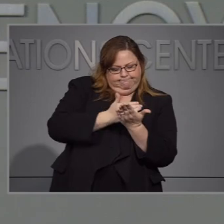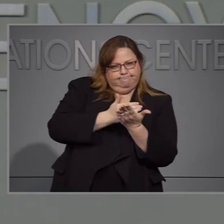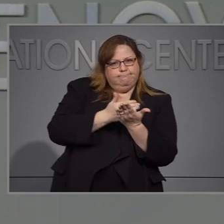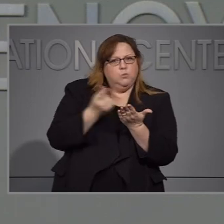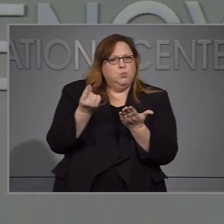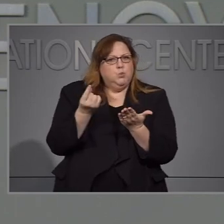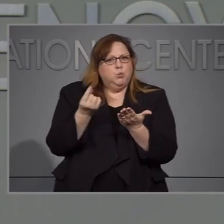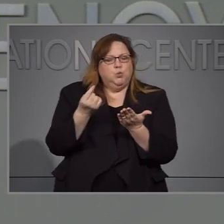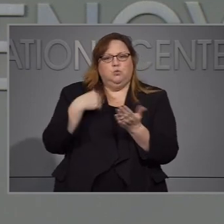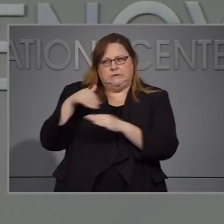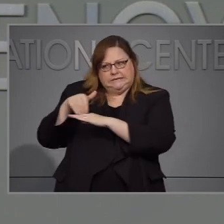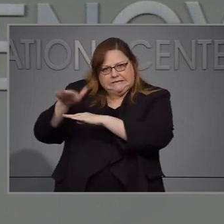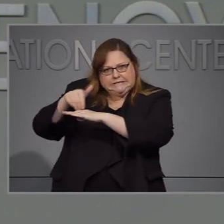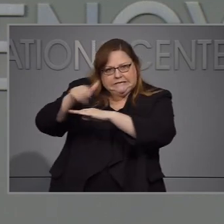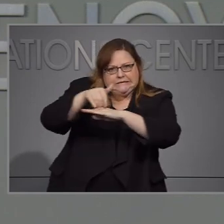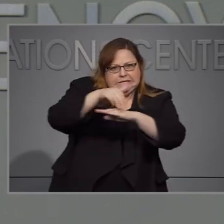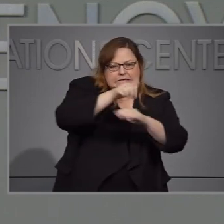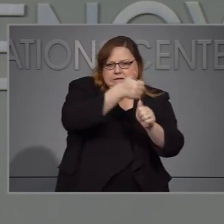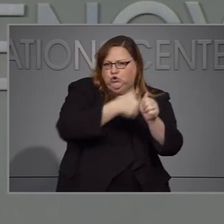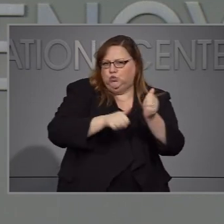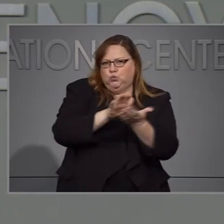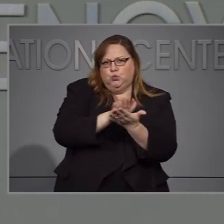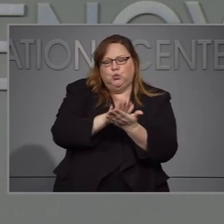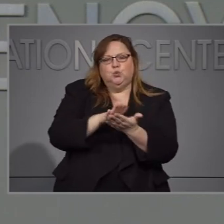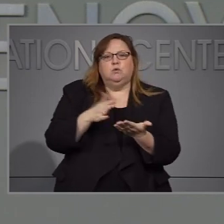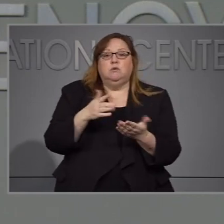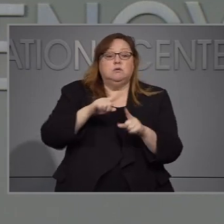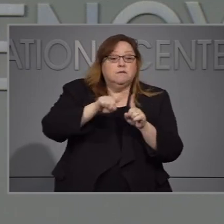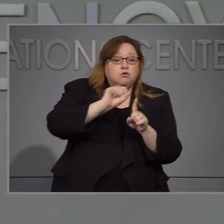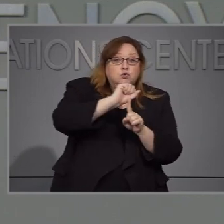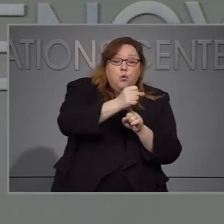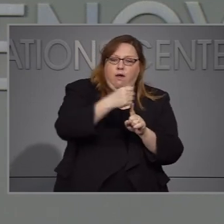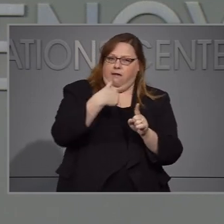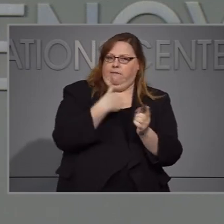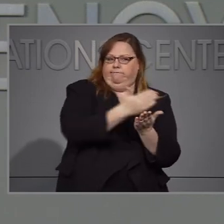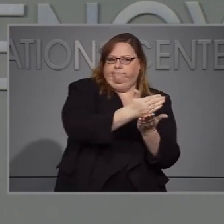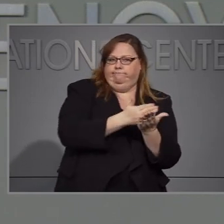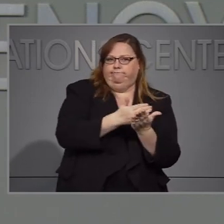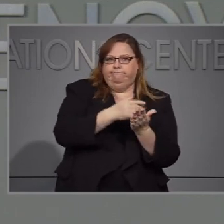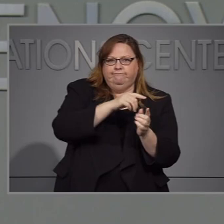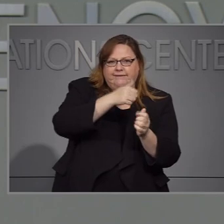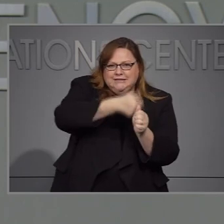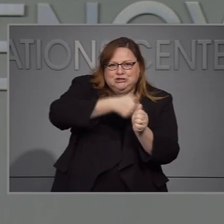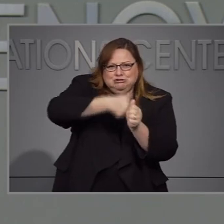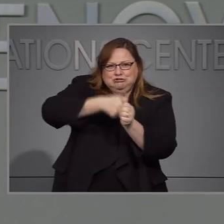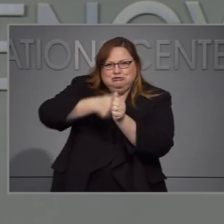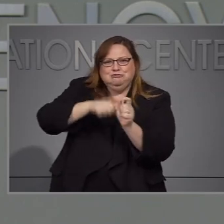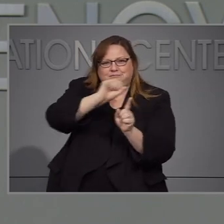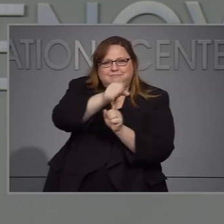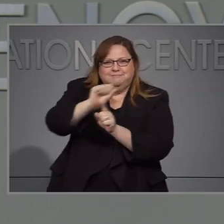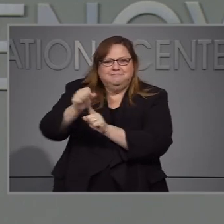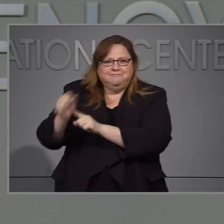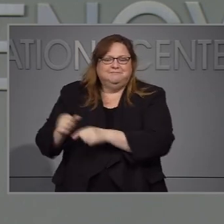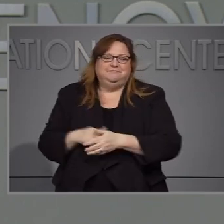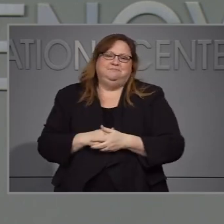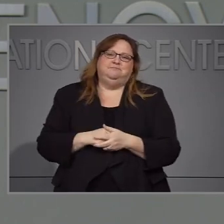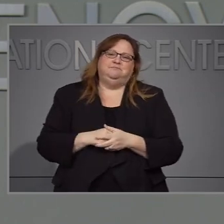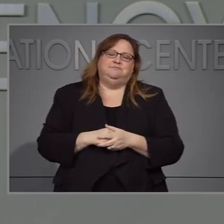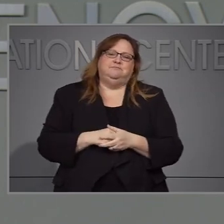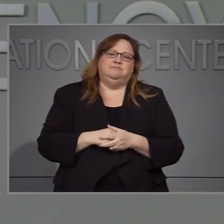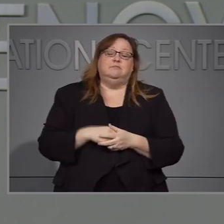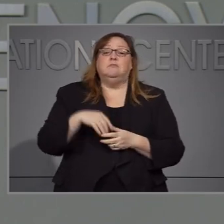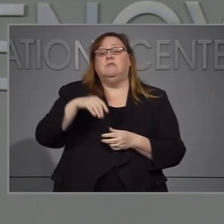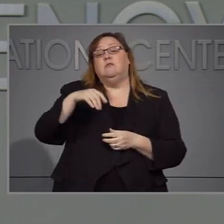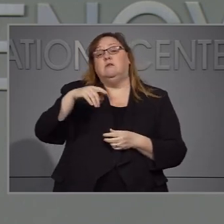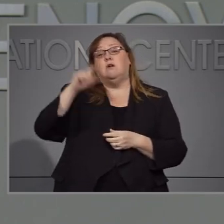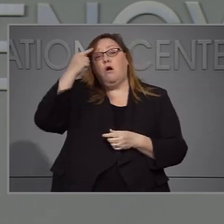to help them with a range of scenarios. As you heard from the governor earlier, one of the requirements going back to in-person